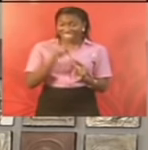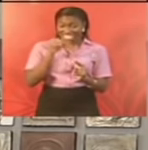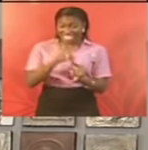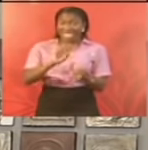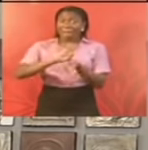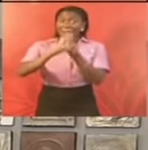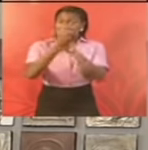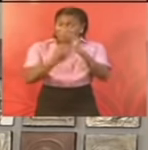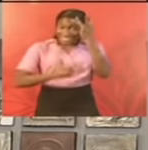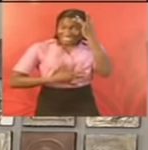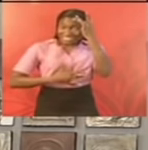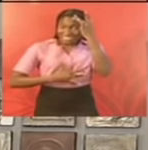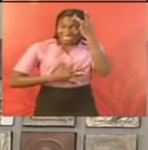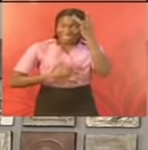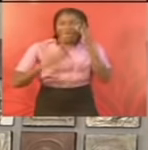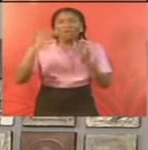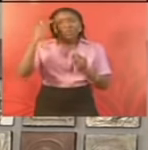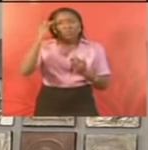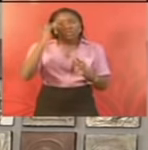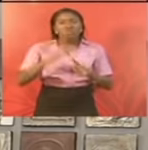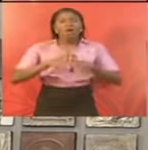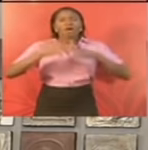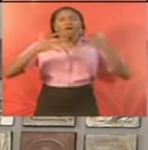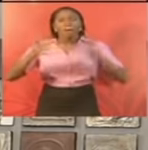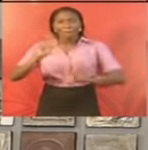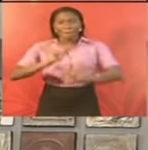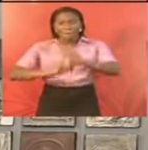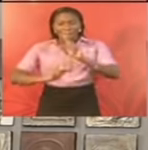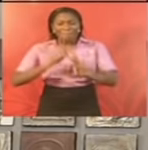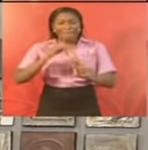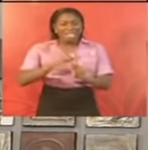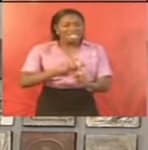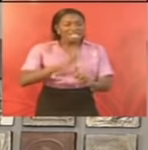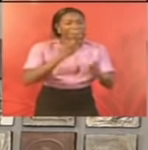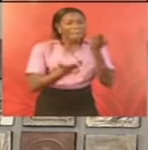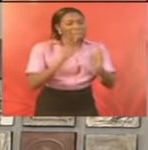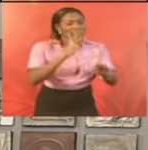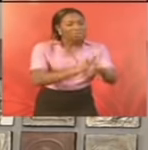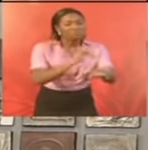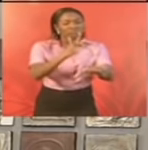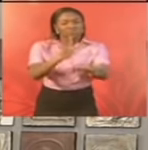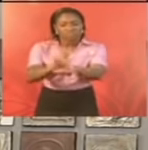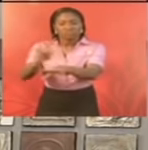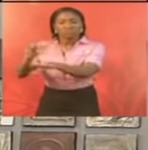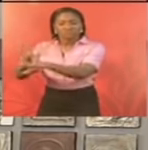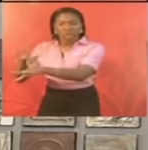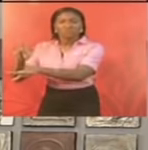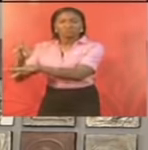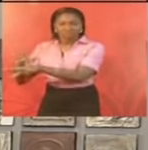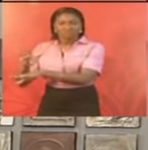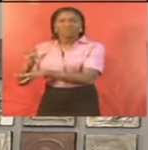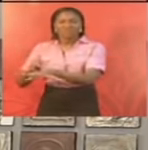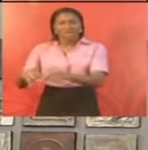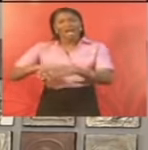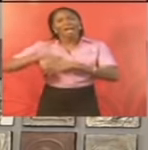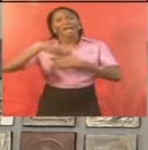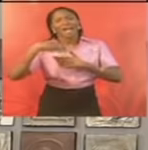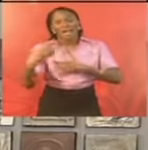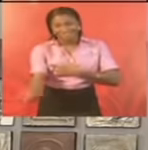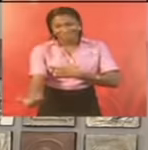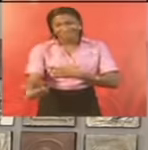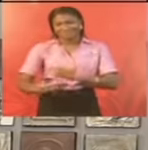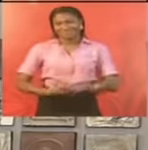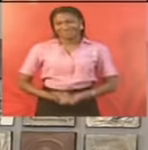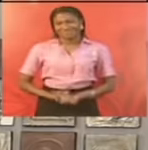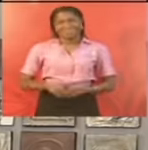as the start of the local cases. So that has not been missed because we weren't sure where the person got the